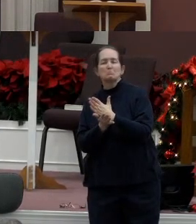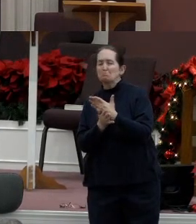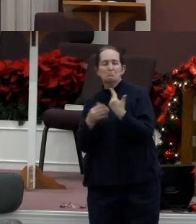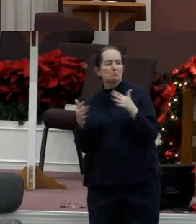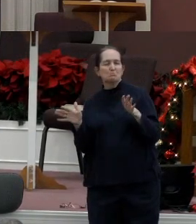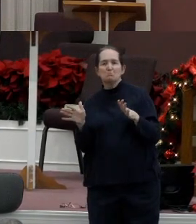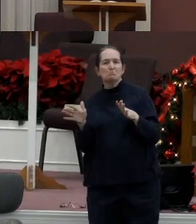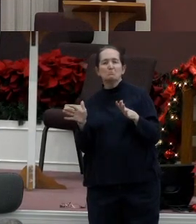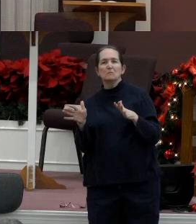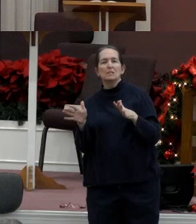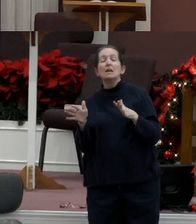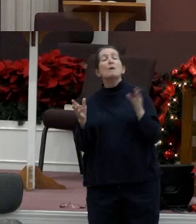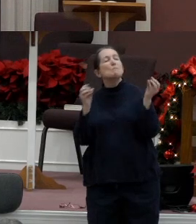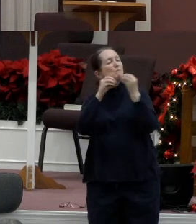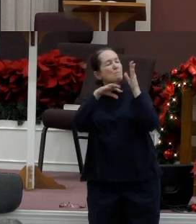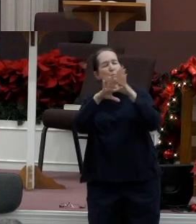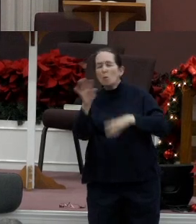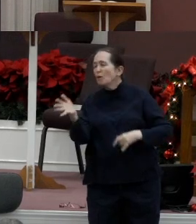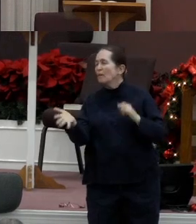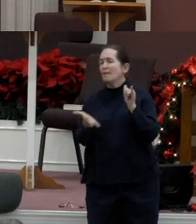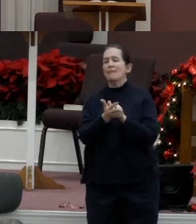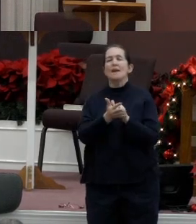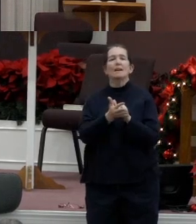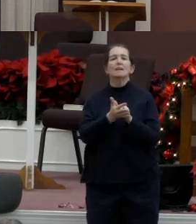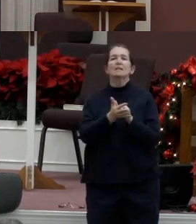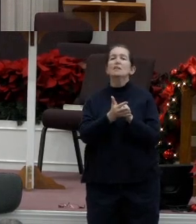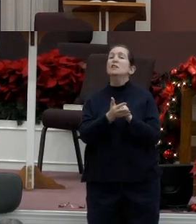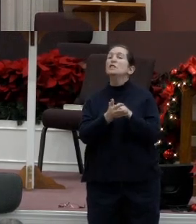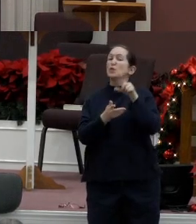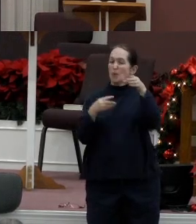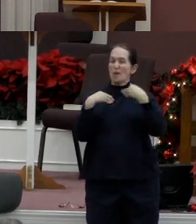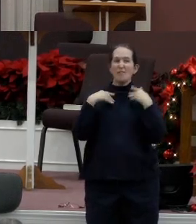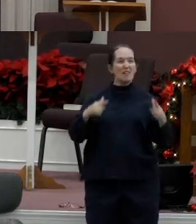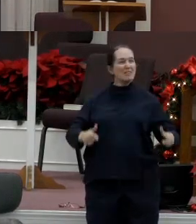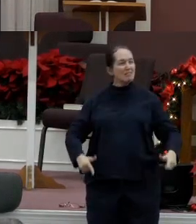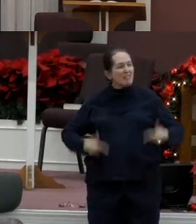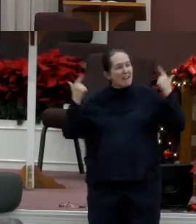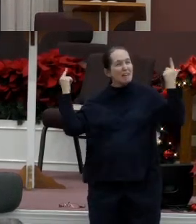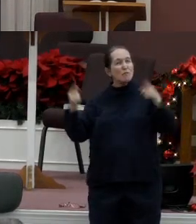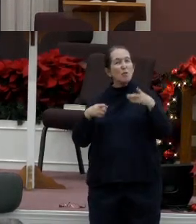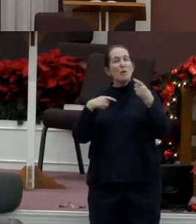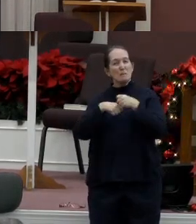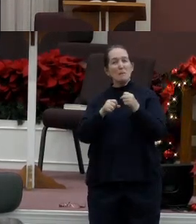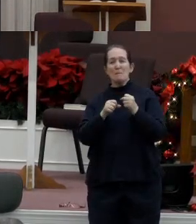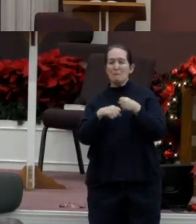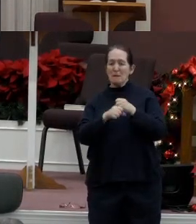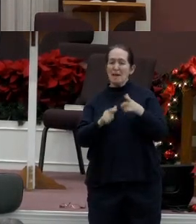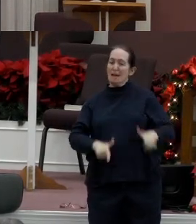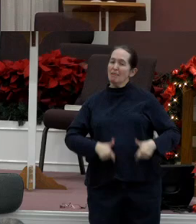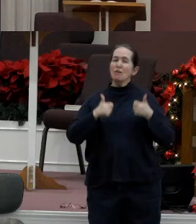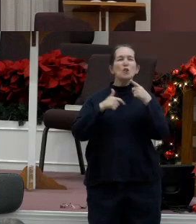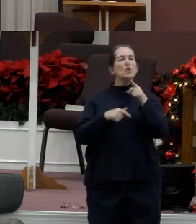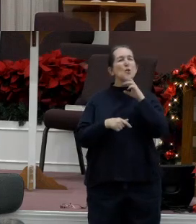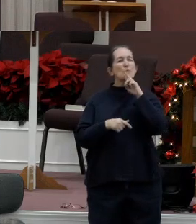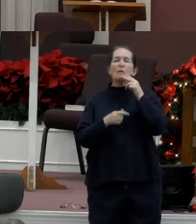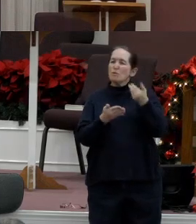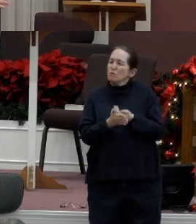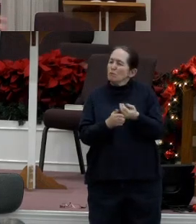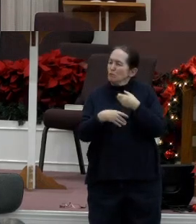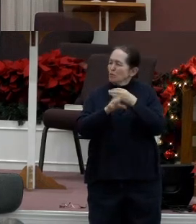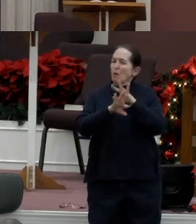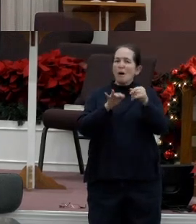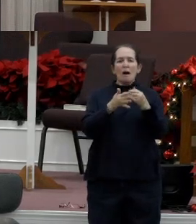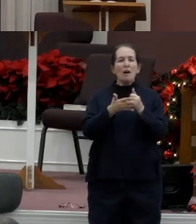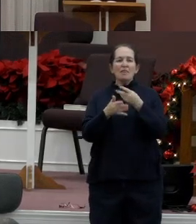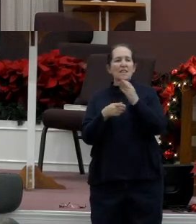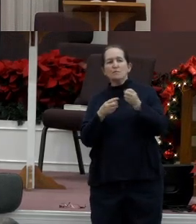It's much more than that. It's that you have life, that you have been made alive, that you are a new creation.